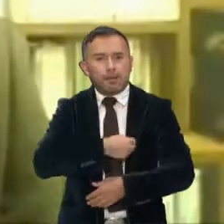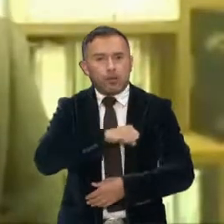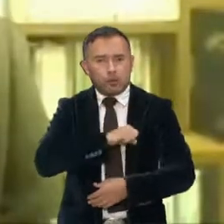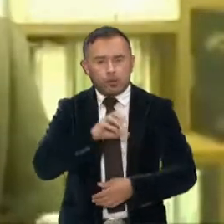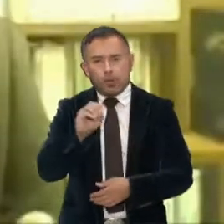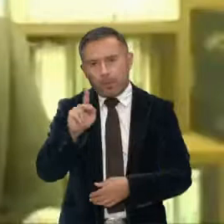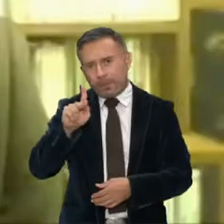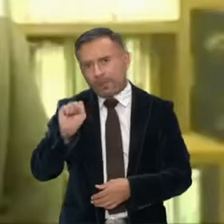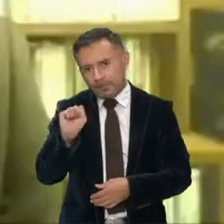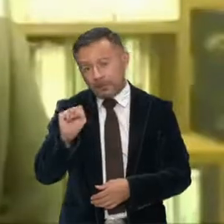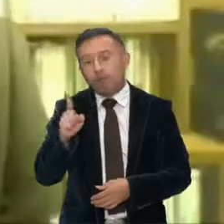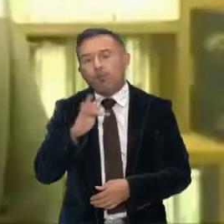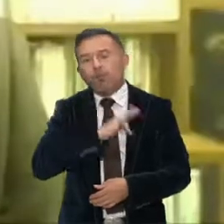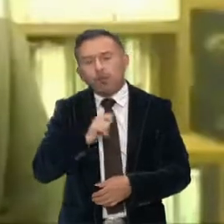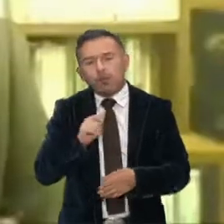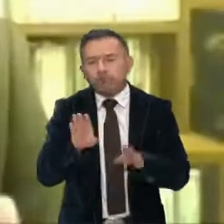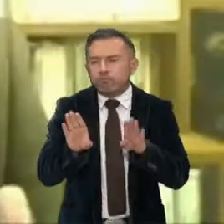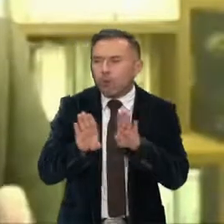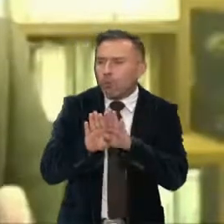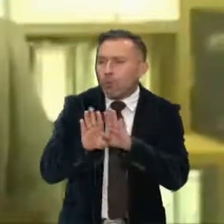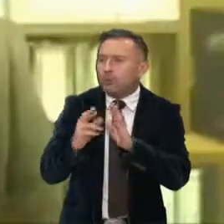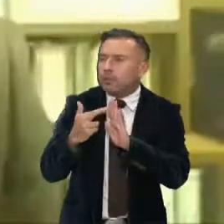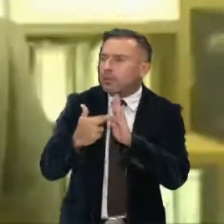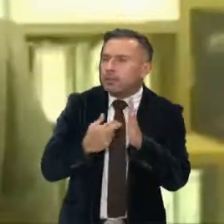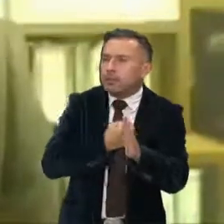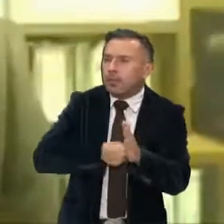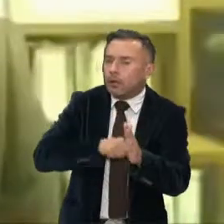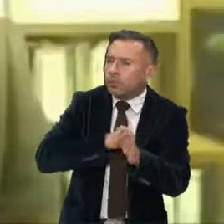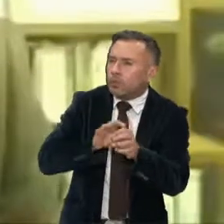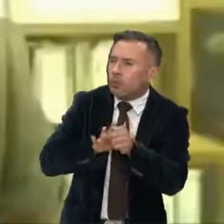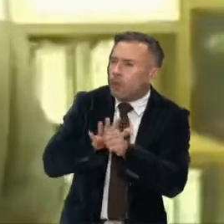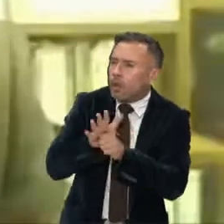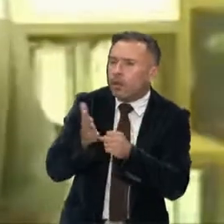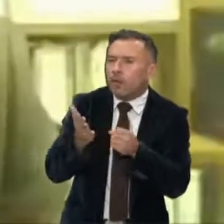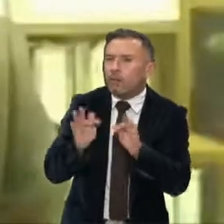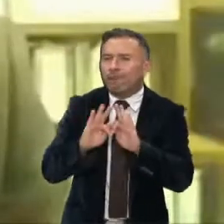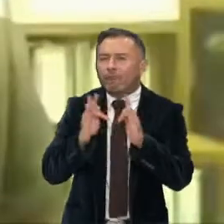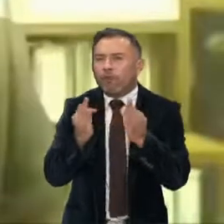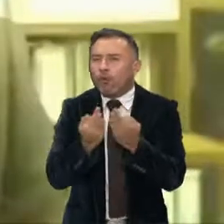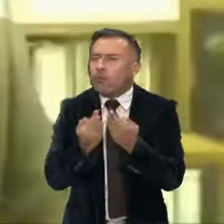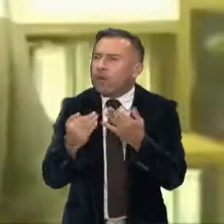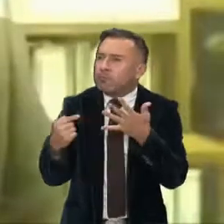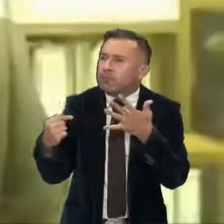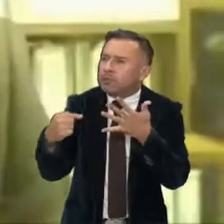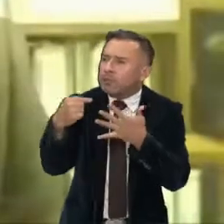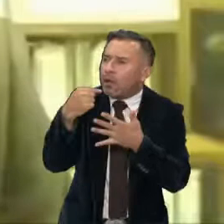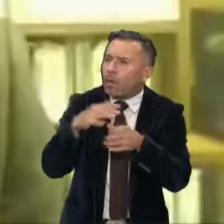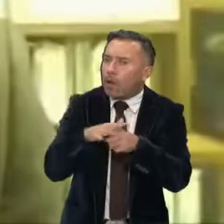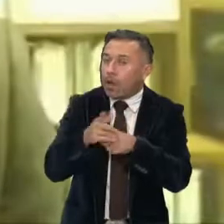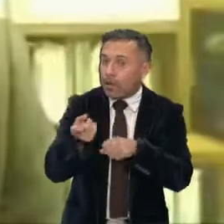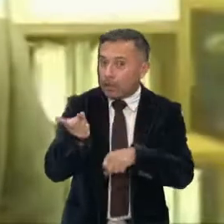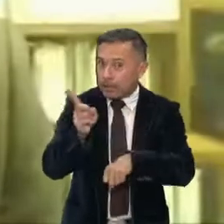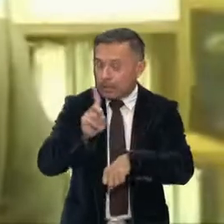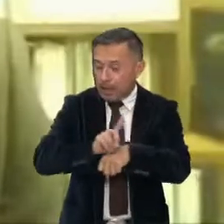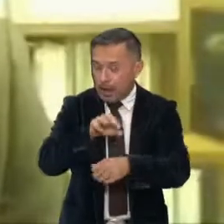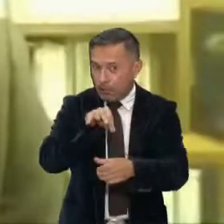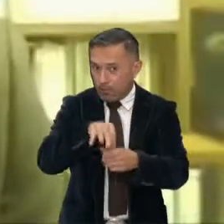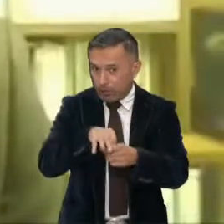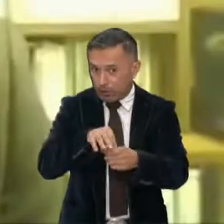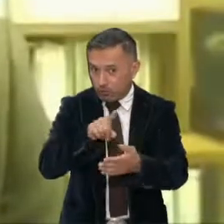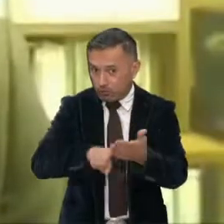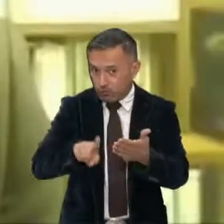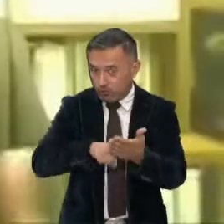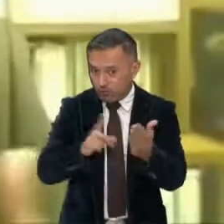Association of Health, together with which we defined the measures and the modalities that we should adopt